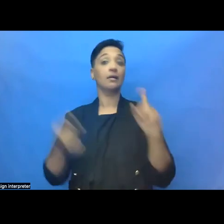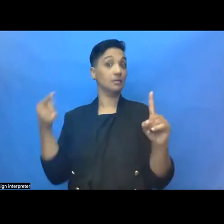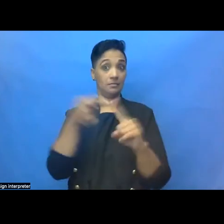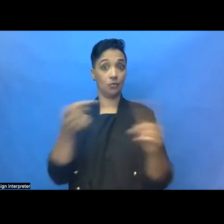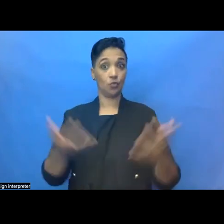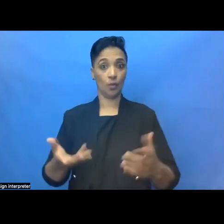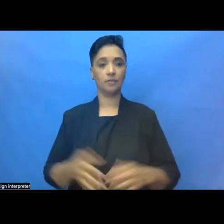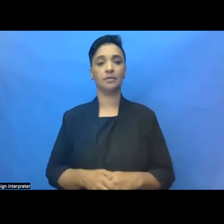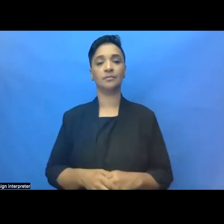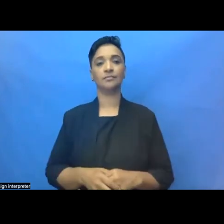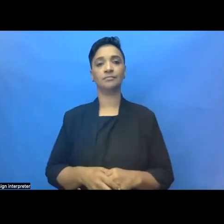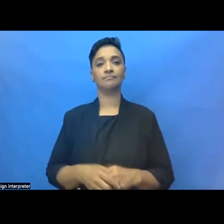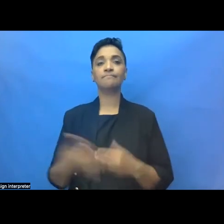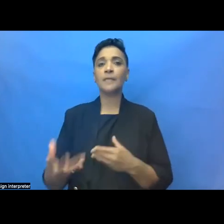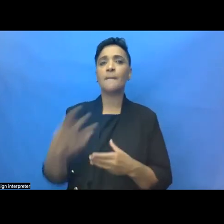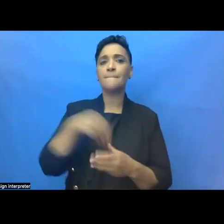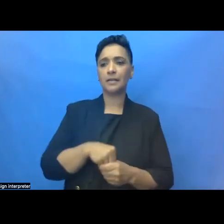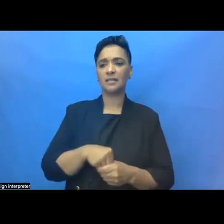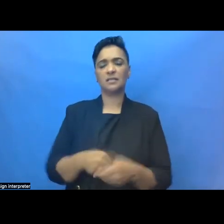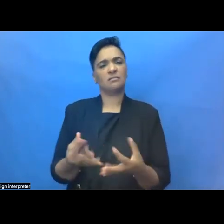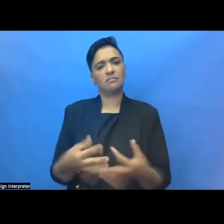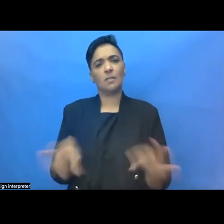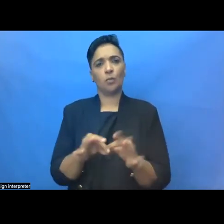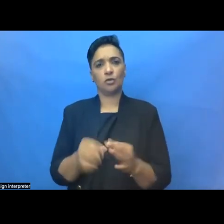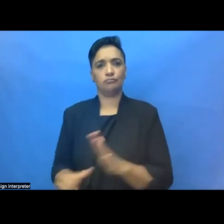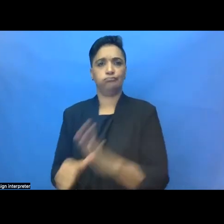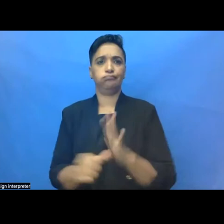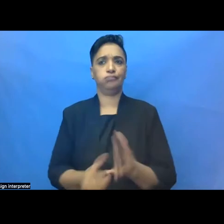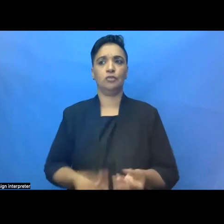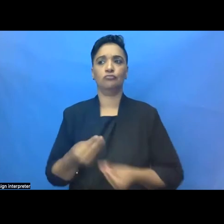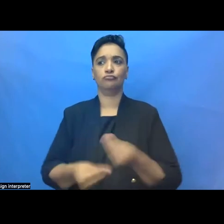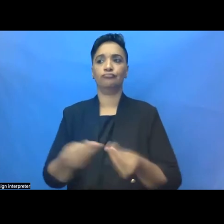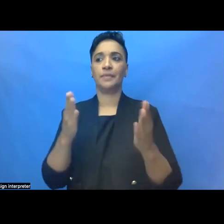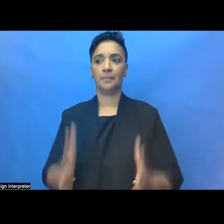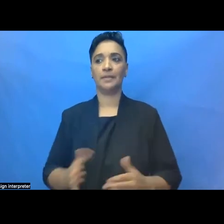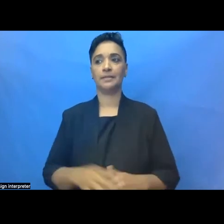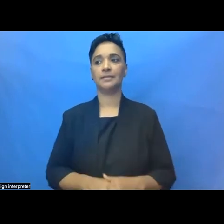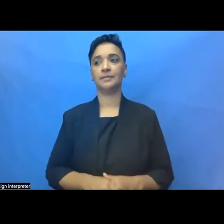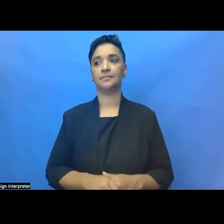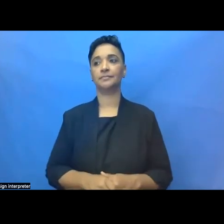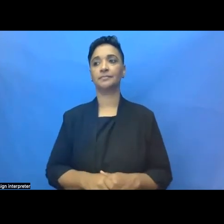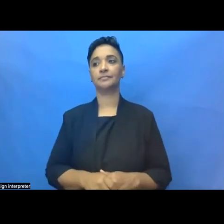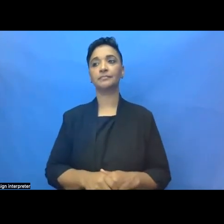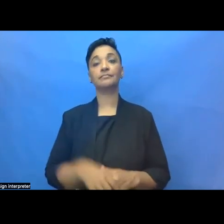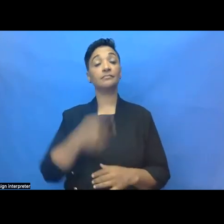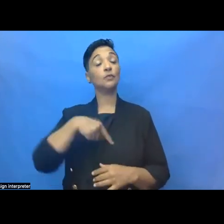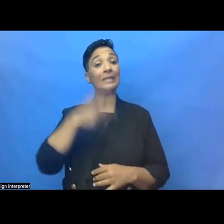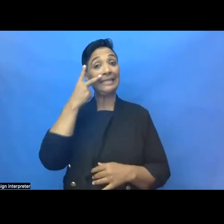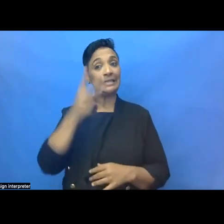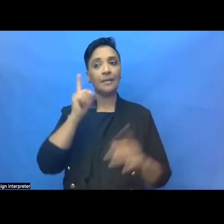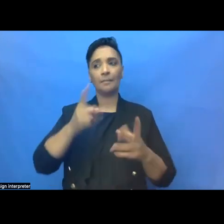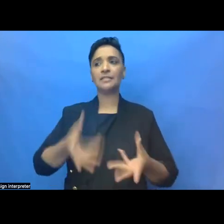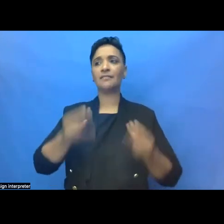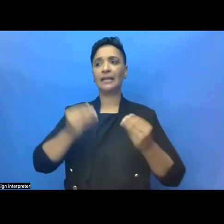meaningful participation. With regards to the humanitarian system, we need to find space, we need to